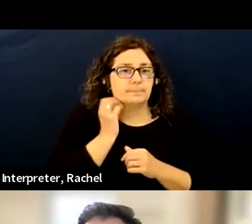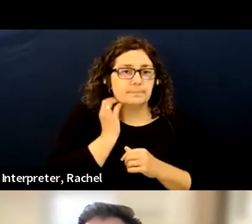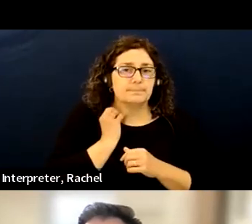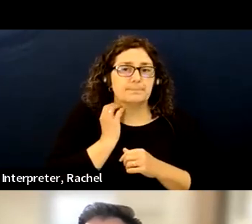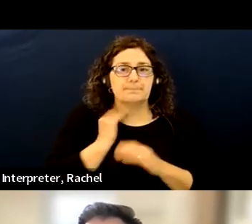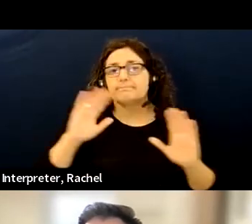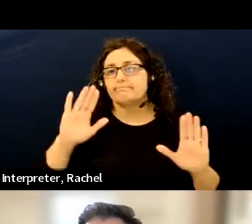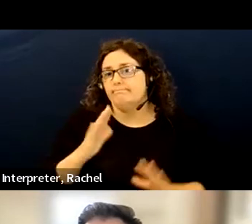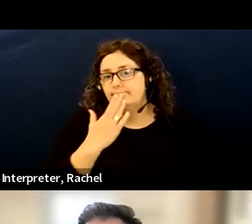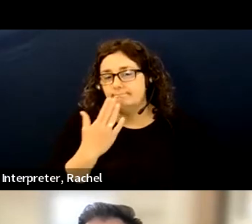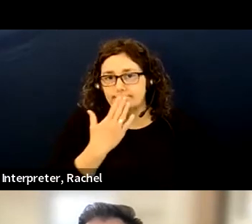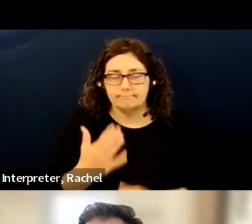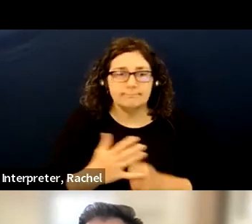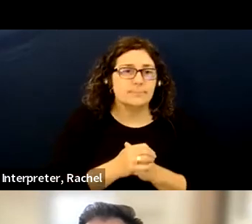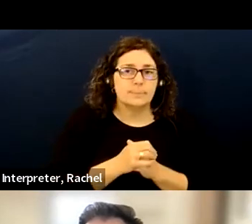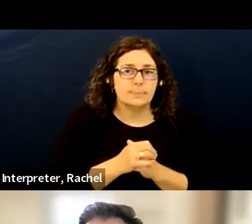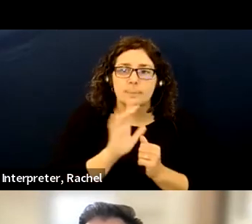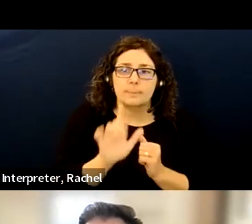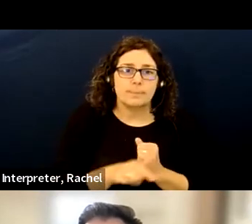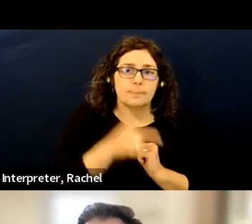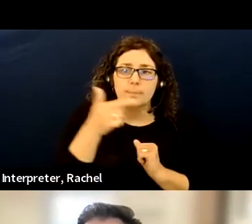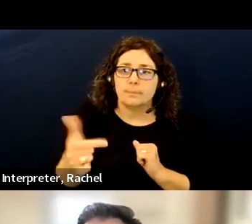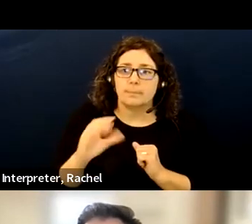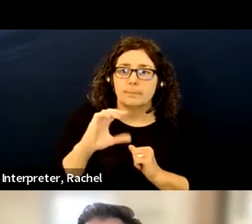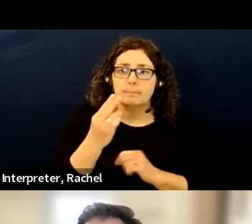Great, thank you. Charles, we'll go over to you.